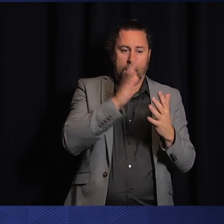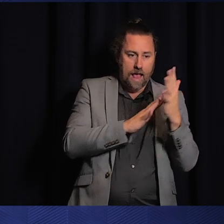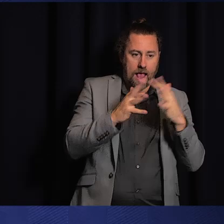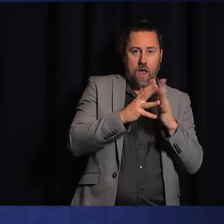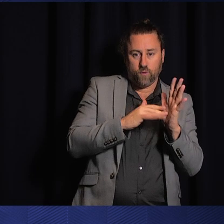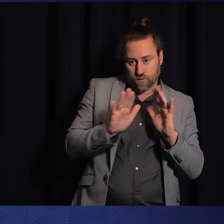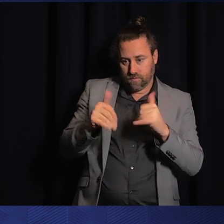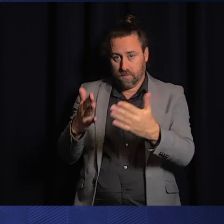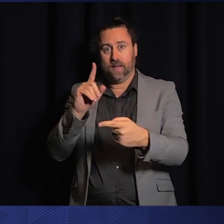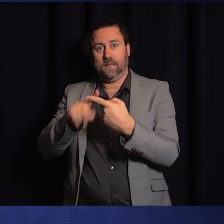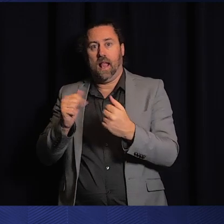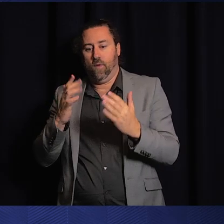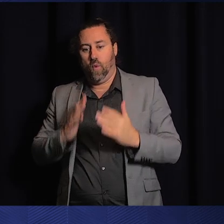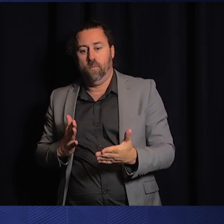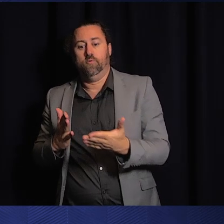displacement.